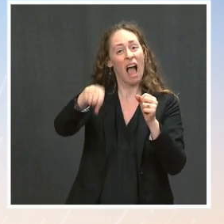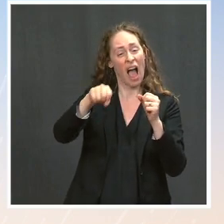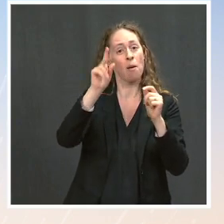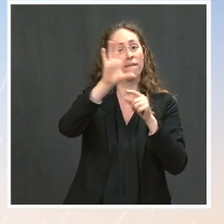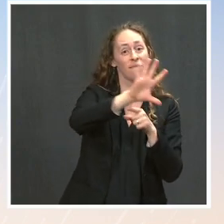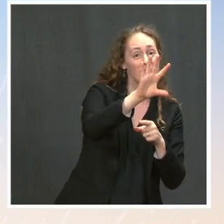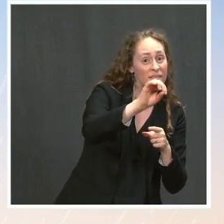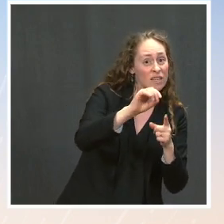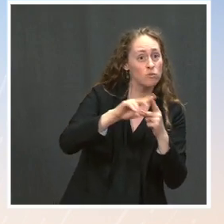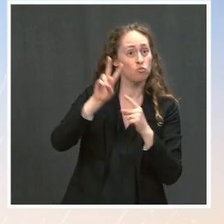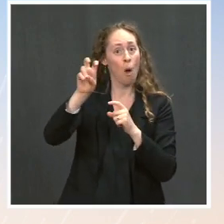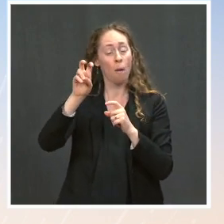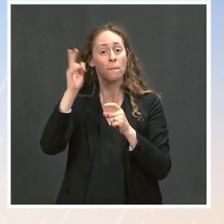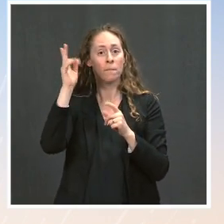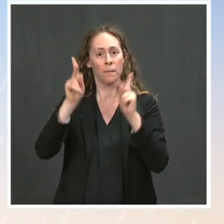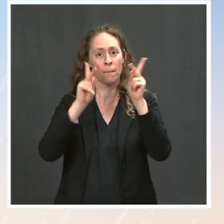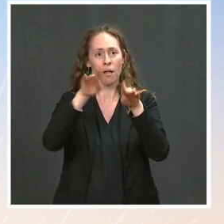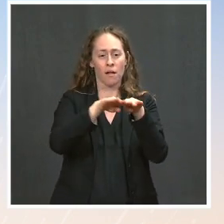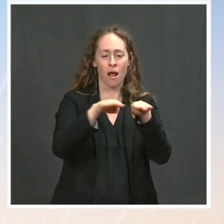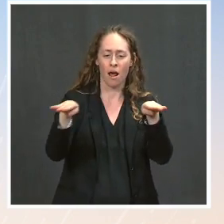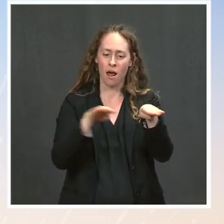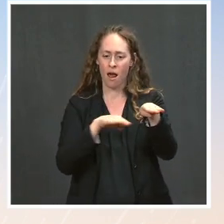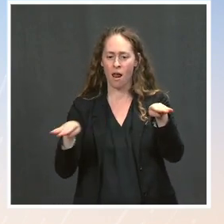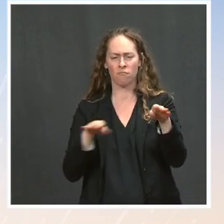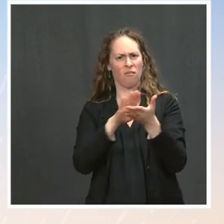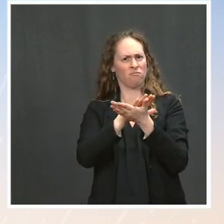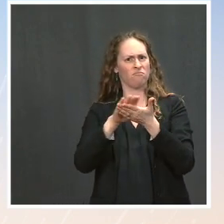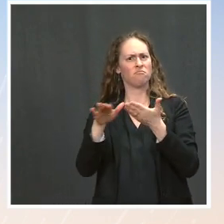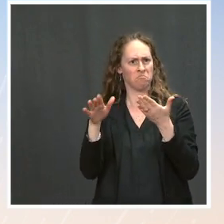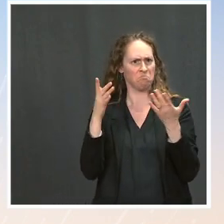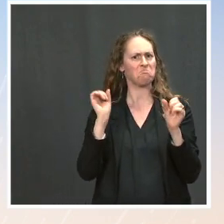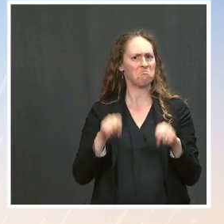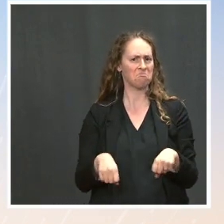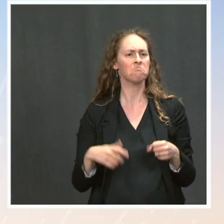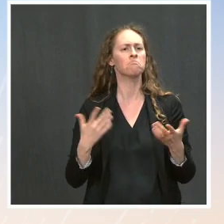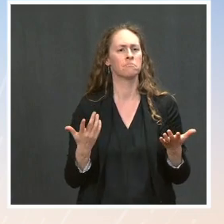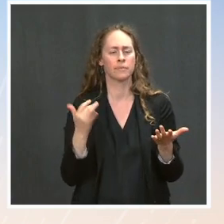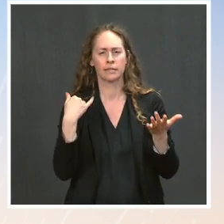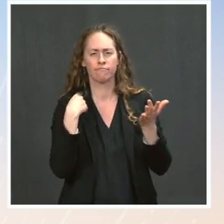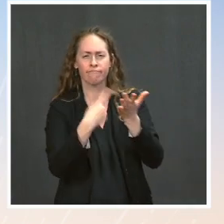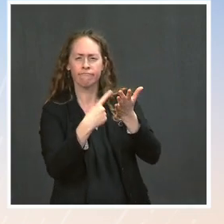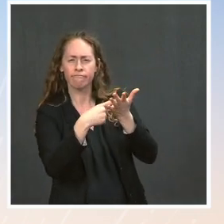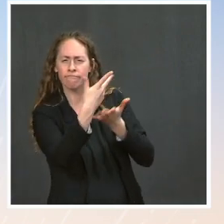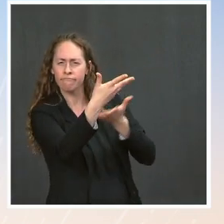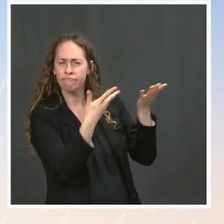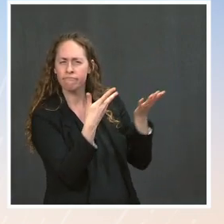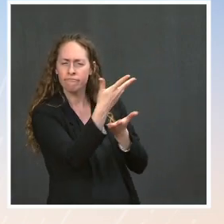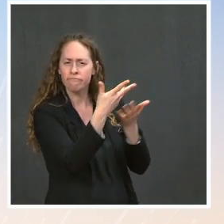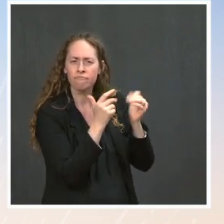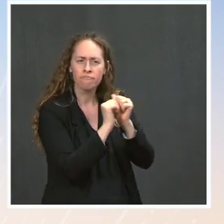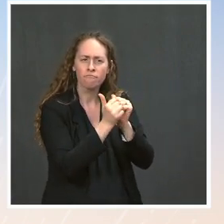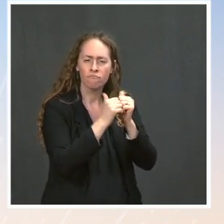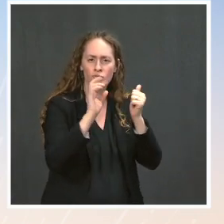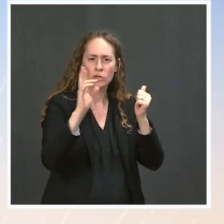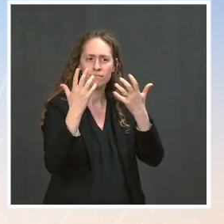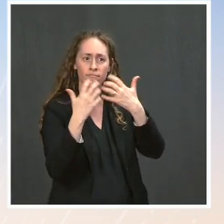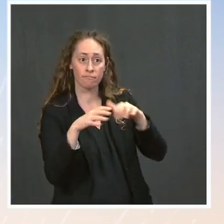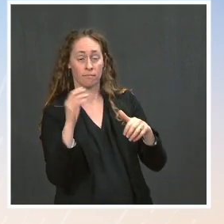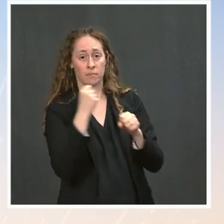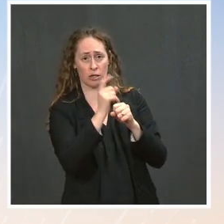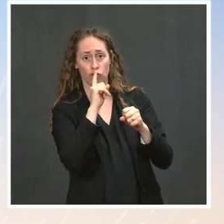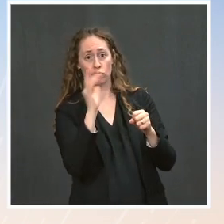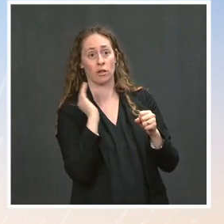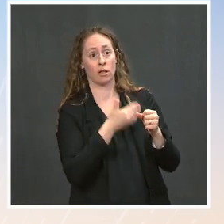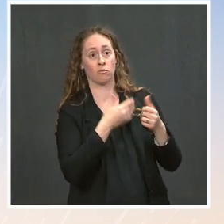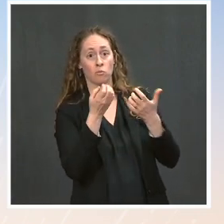are in technical discussions with India to ensure the equipment we supply can connect to Indian devices. The United States has already